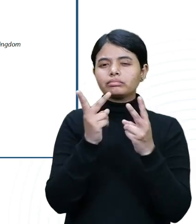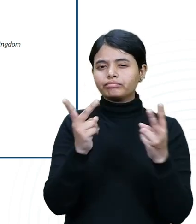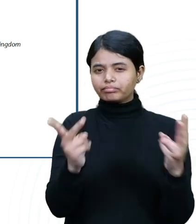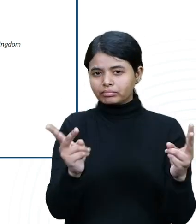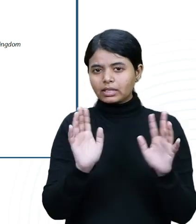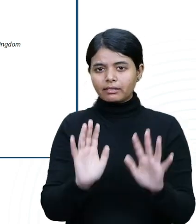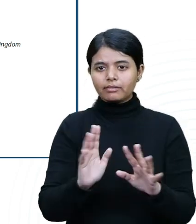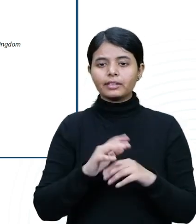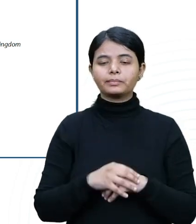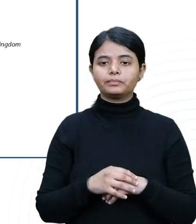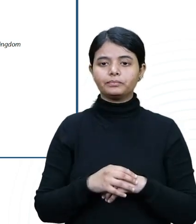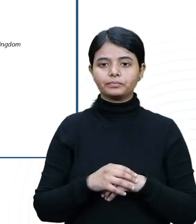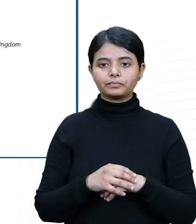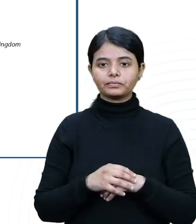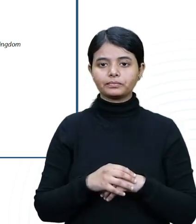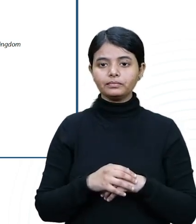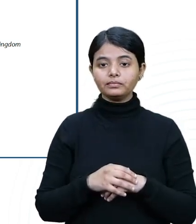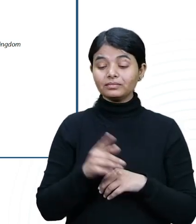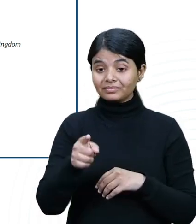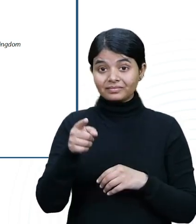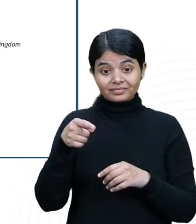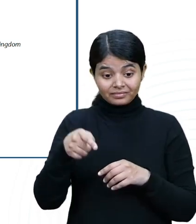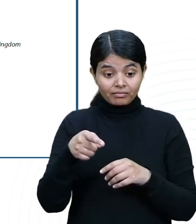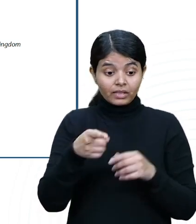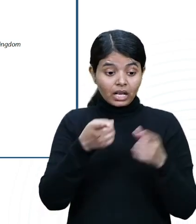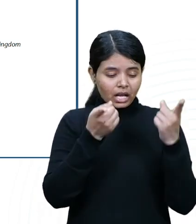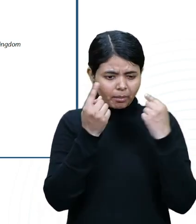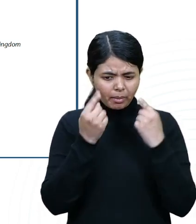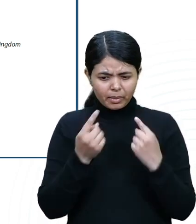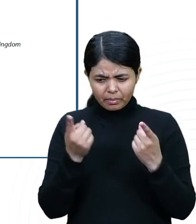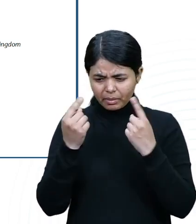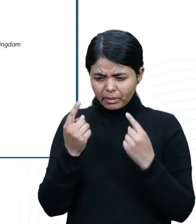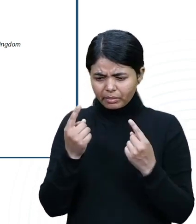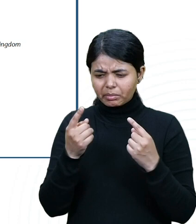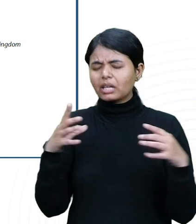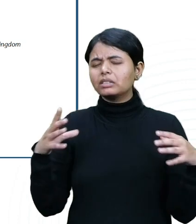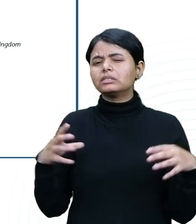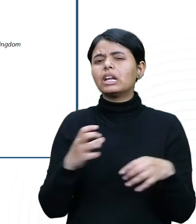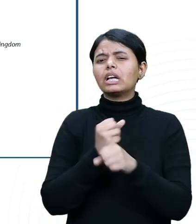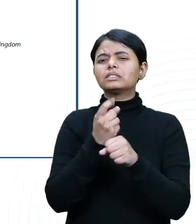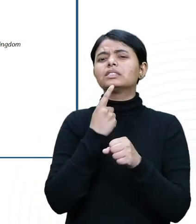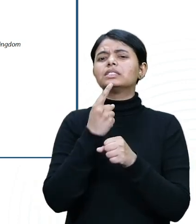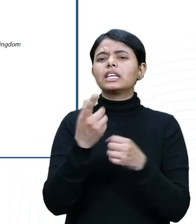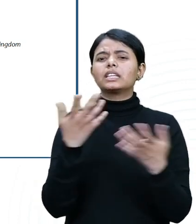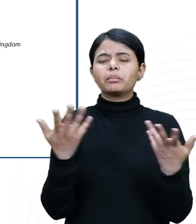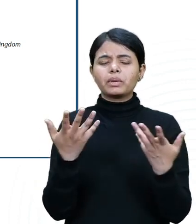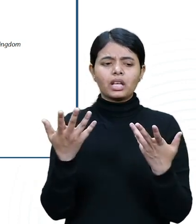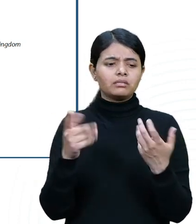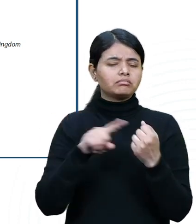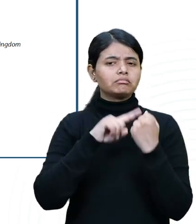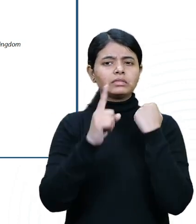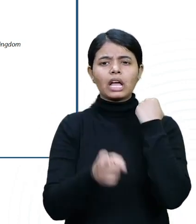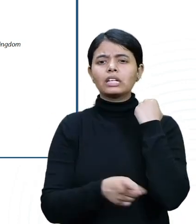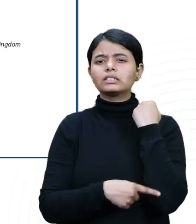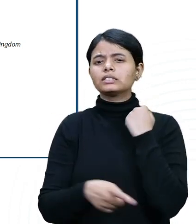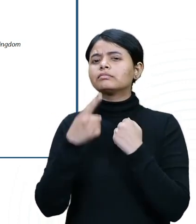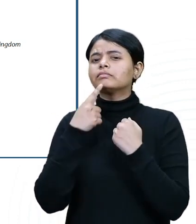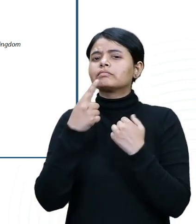And we have recently published the study along with other molecular biology and evolutionary analysis.